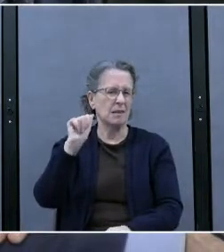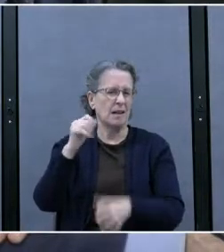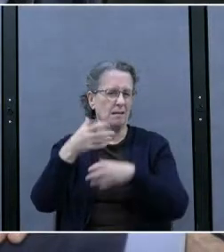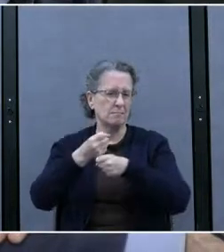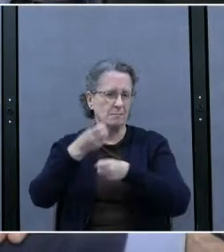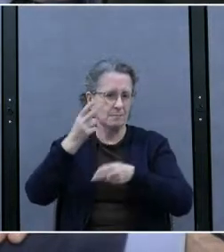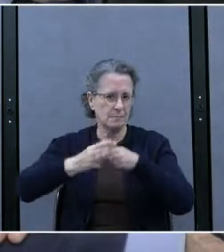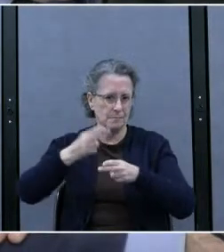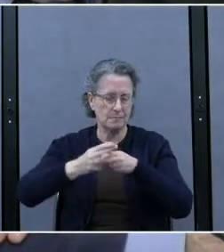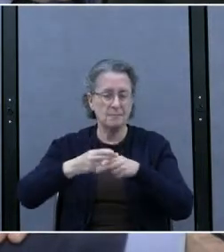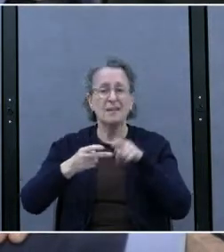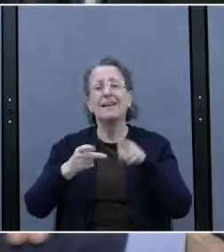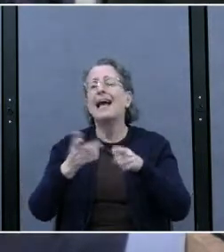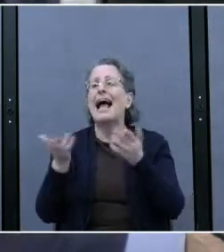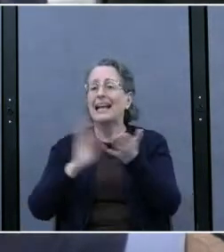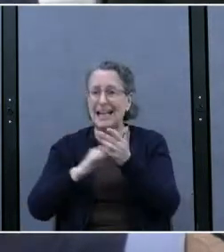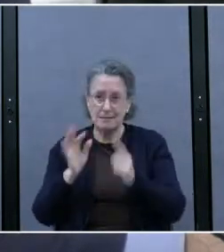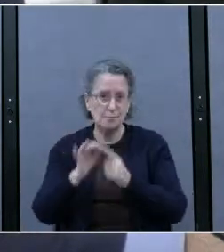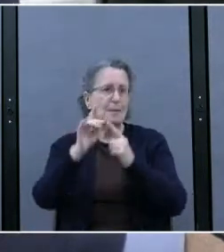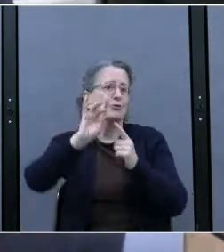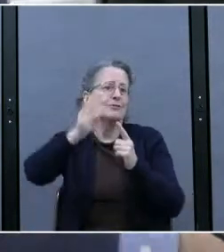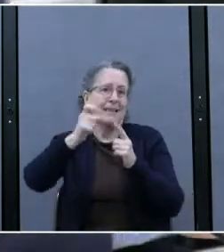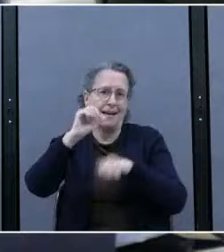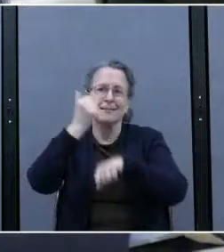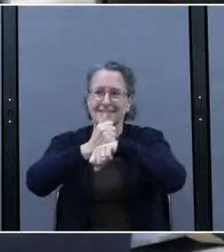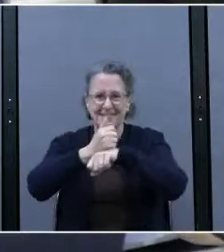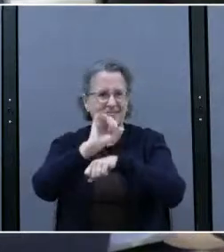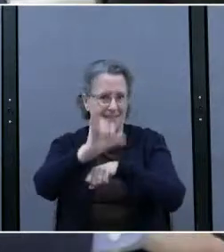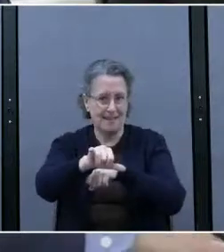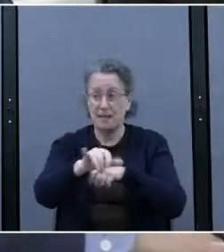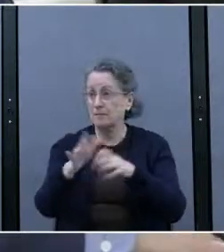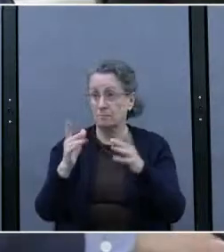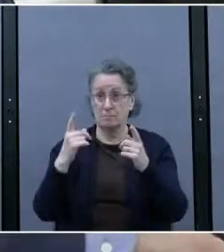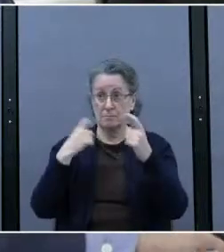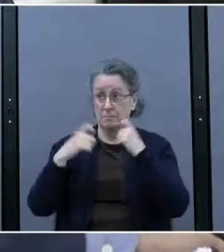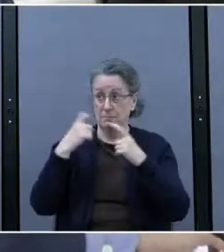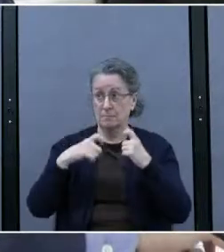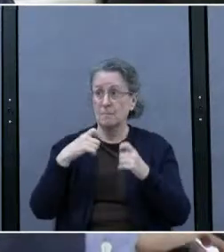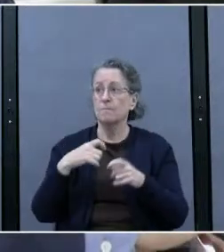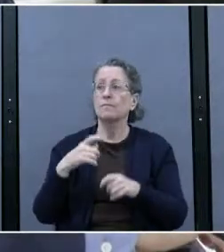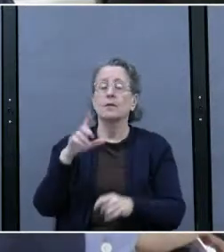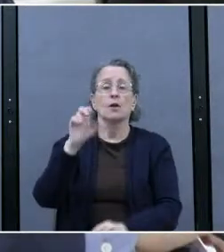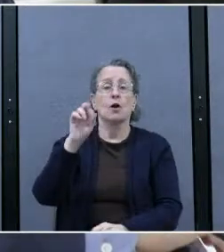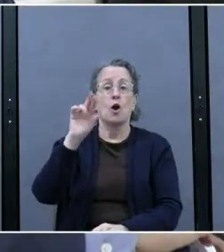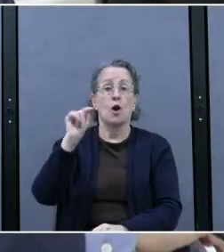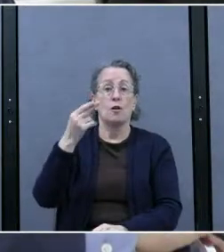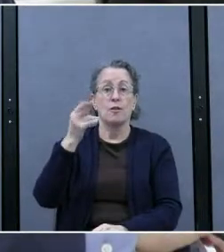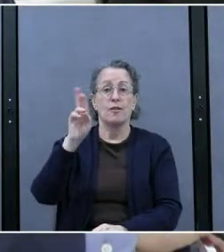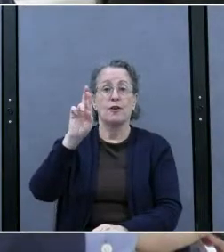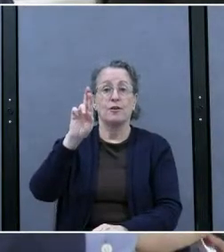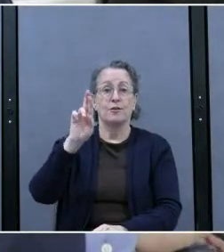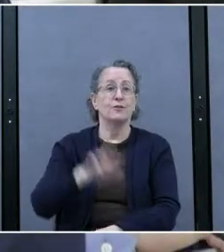assessment to be raised. Questions about that? Arthur.